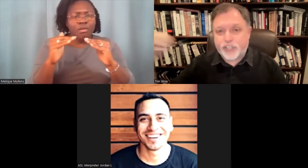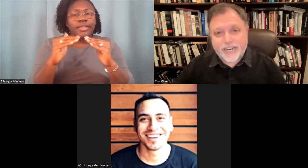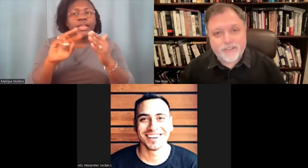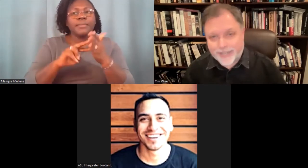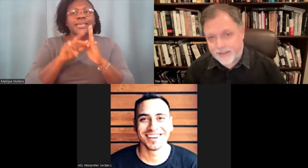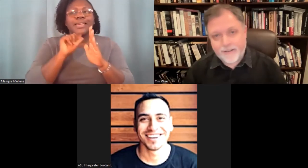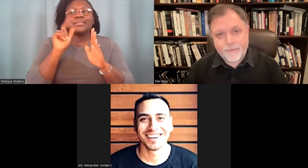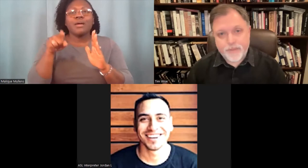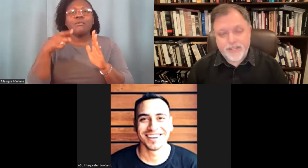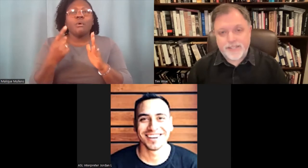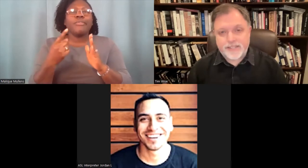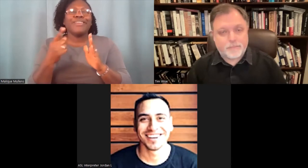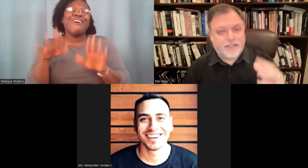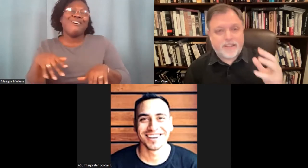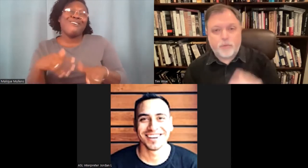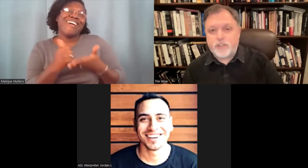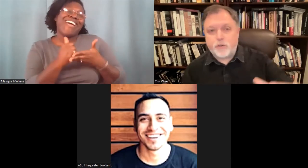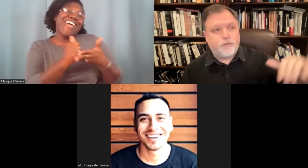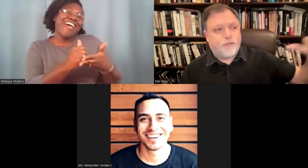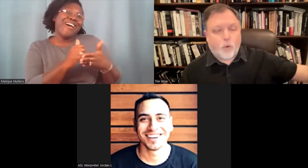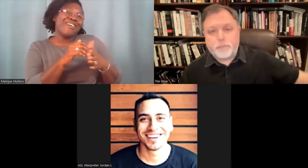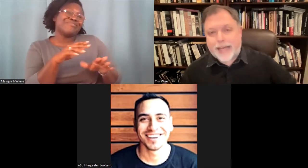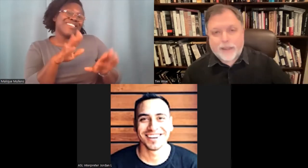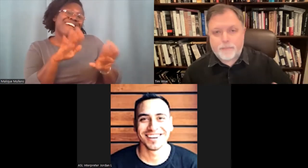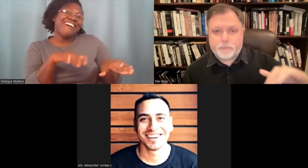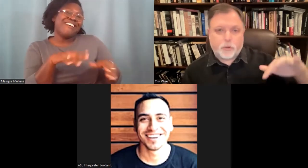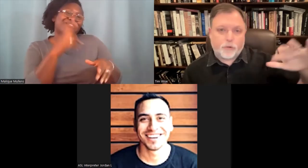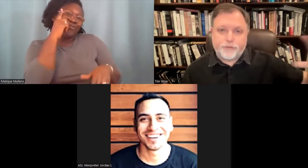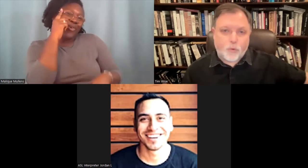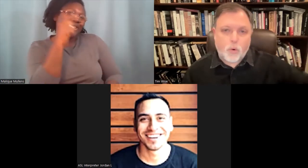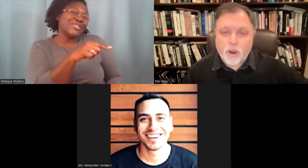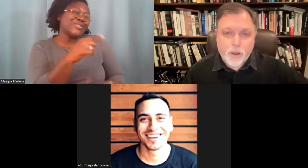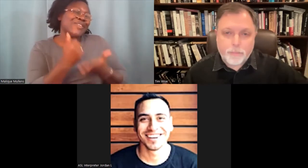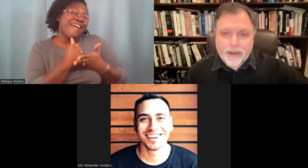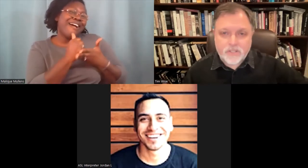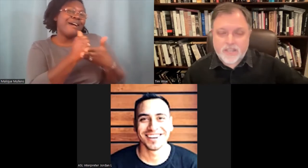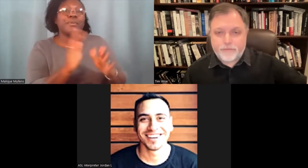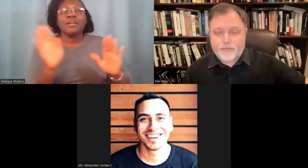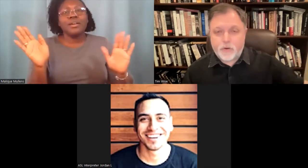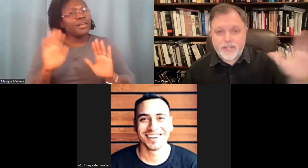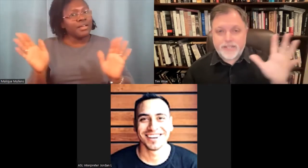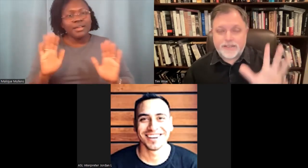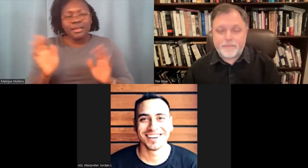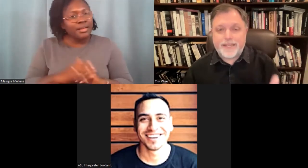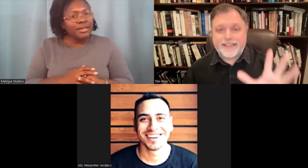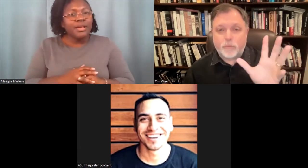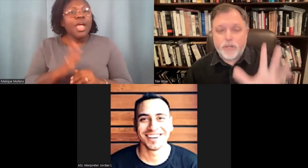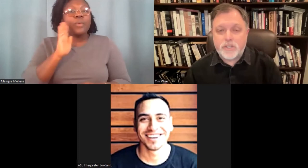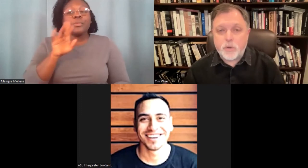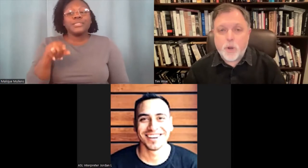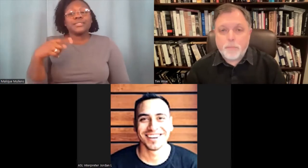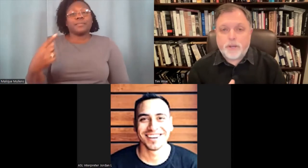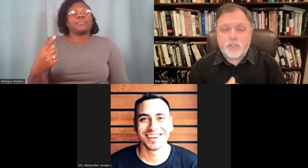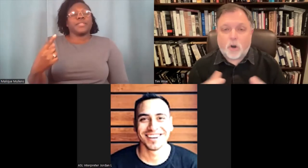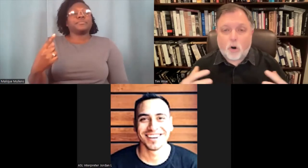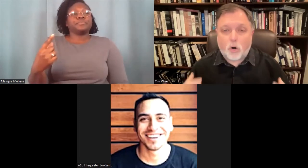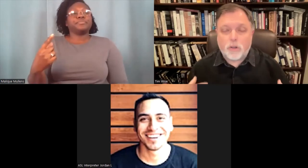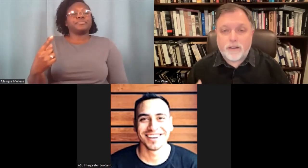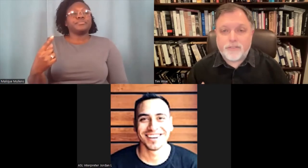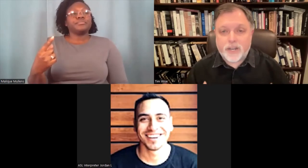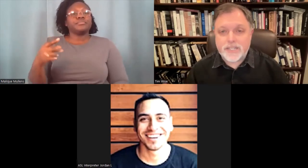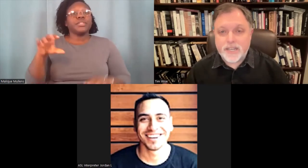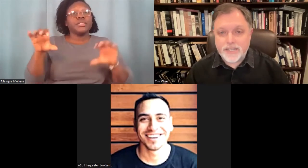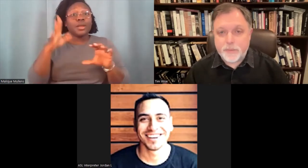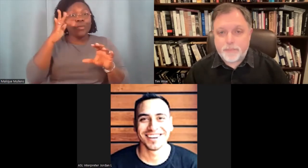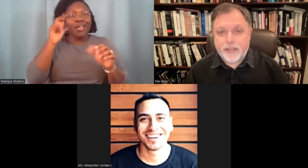act of charity. It isn't something that we do for Black people or for brown-skinned folk. It is something that we do because all